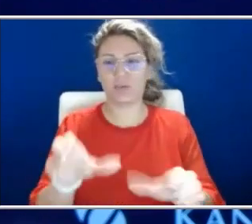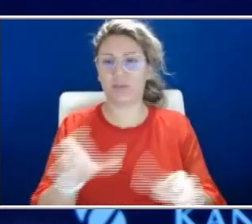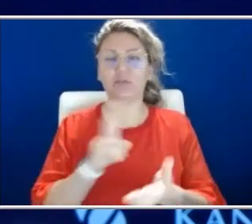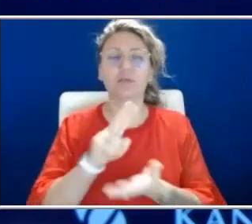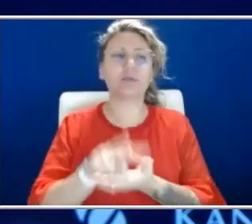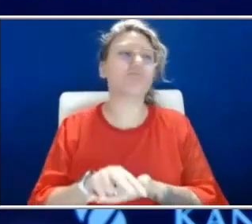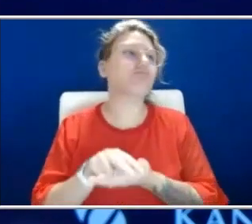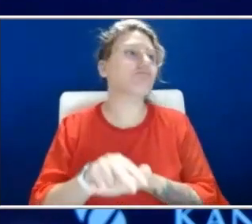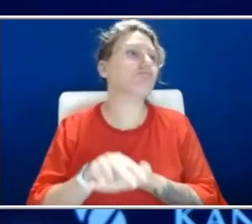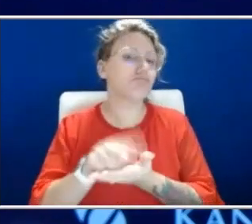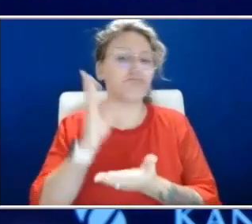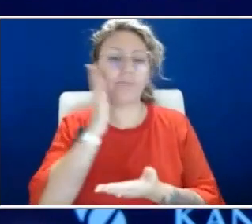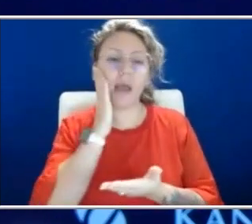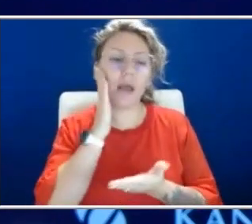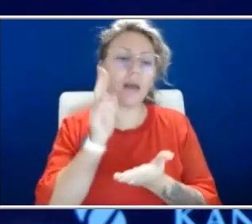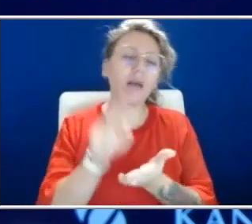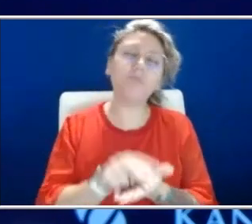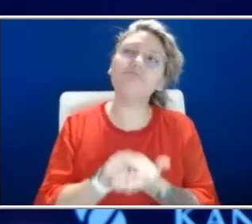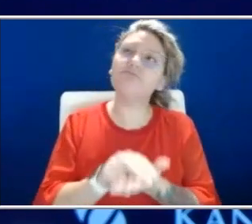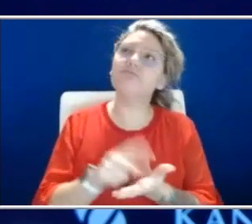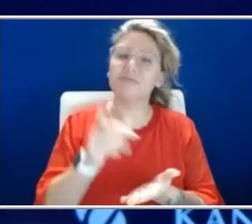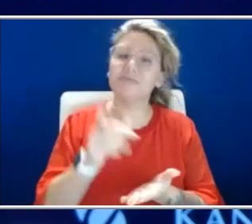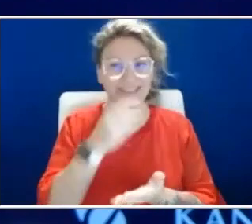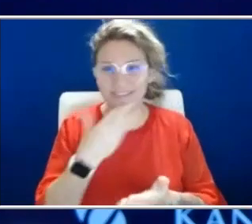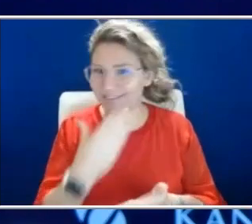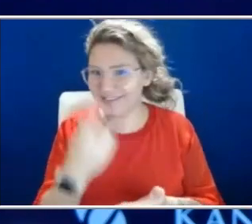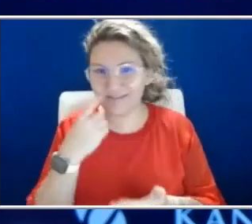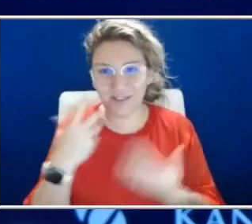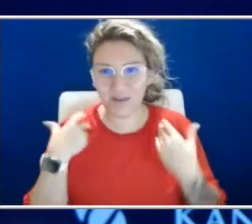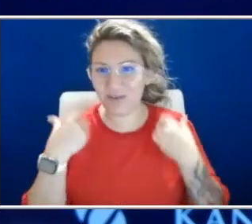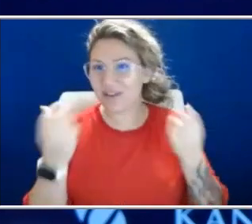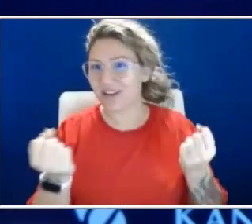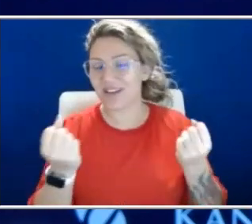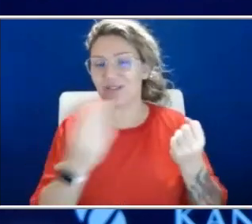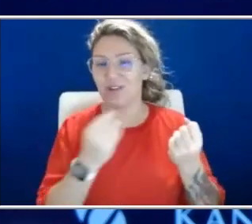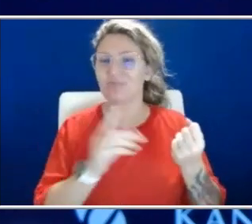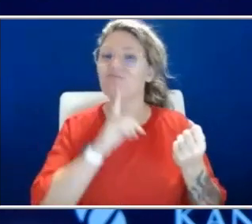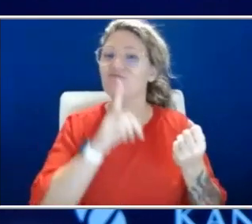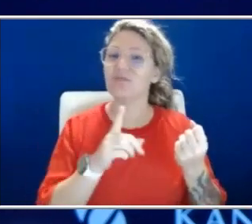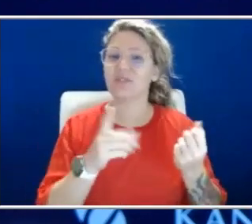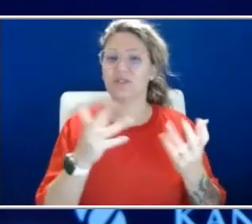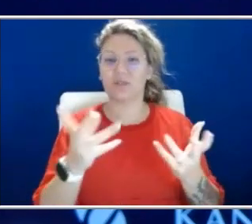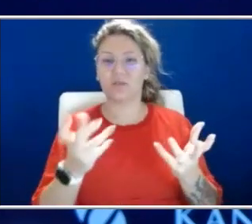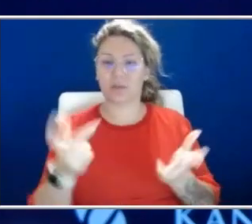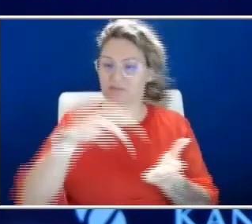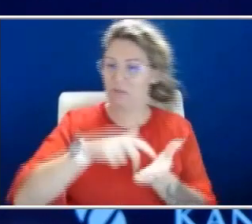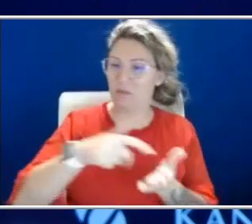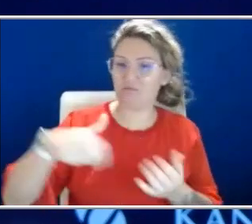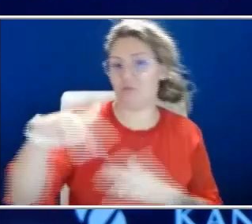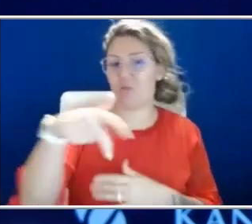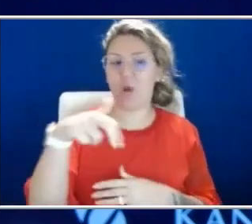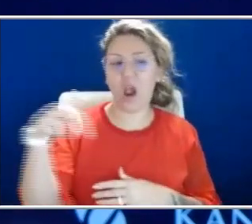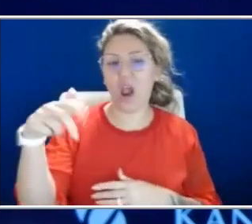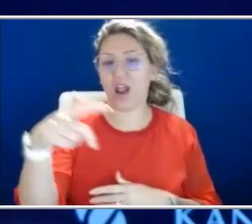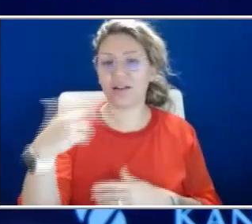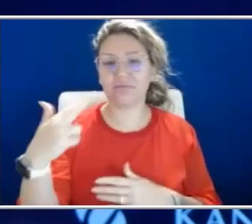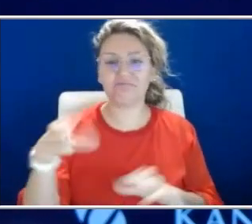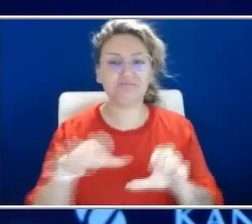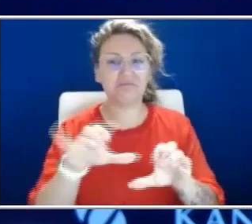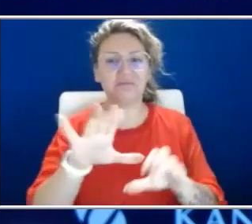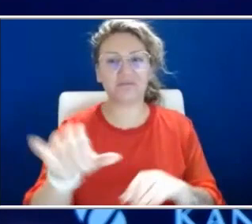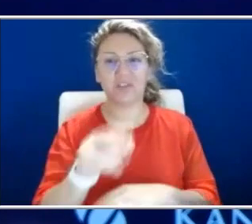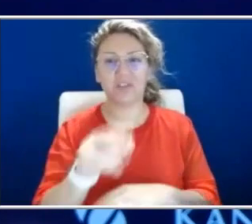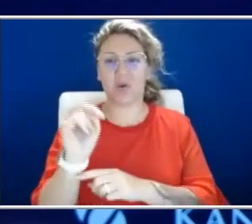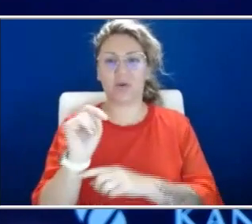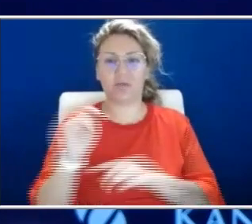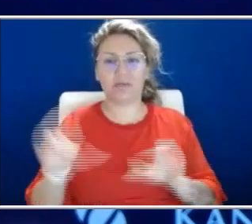bed. That's not good for your recovery. And really, you want to be up and walking, doing your own kind of activities of